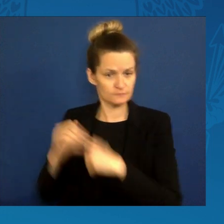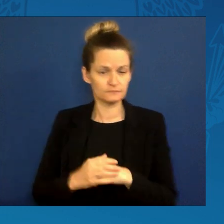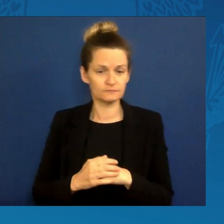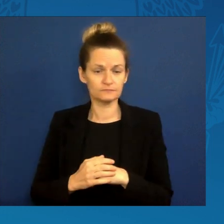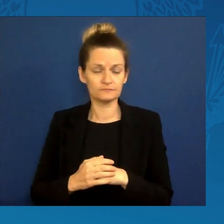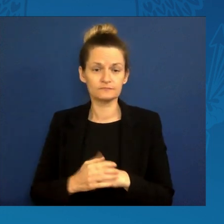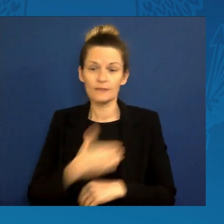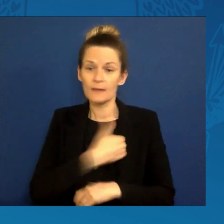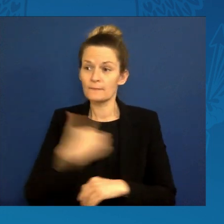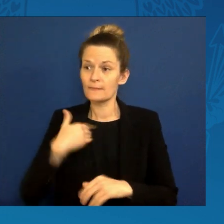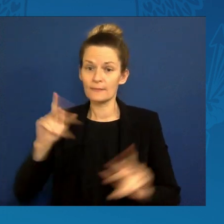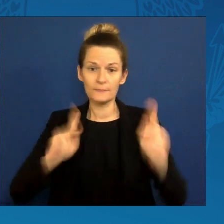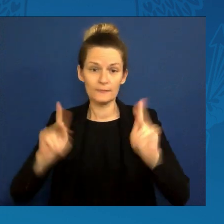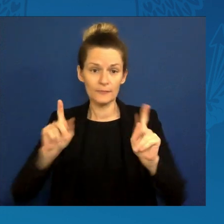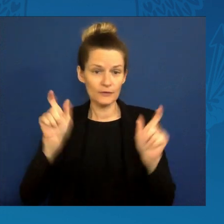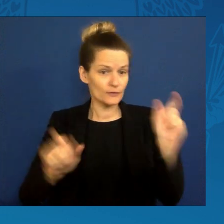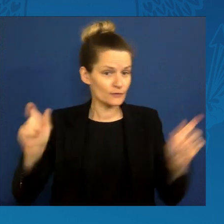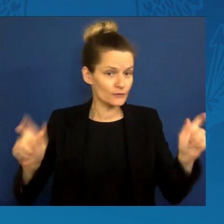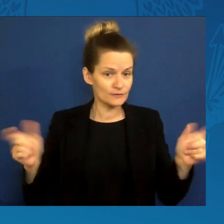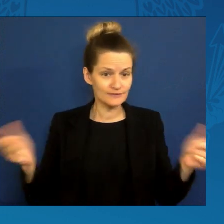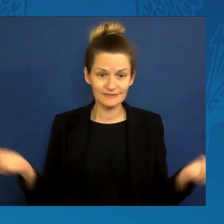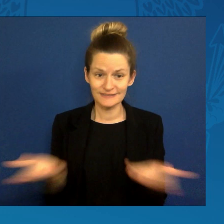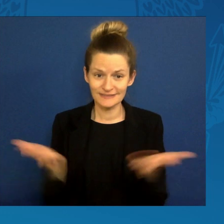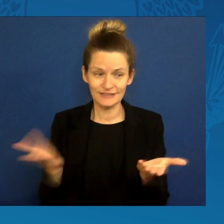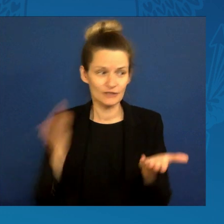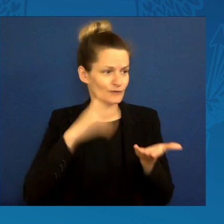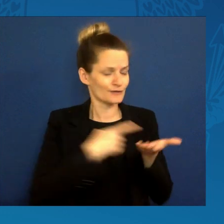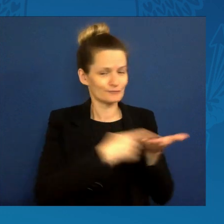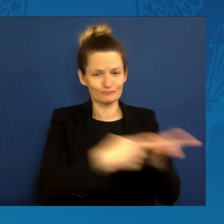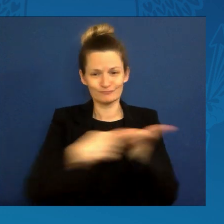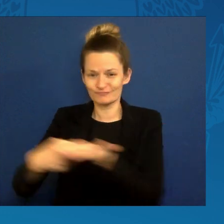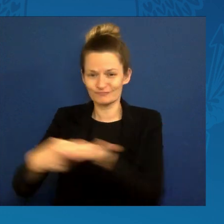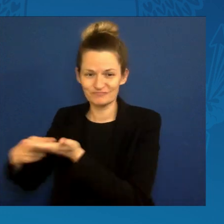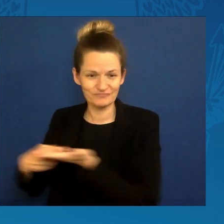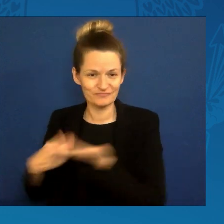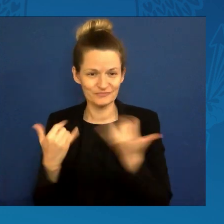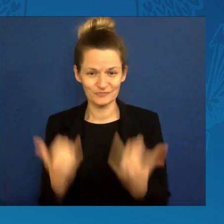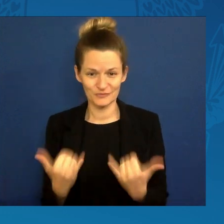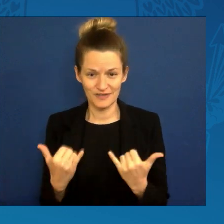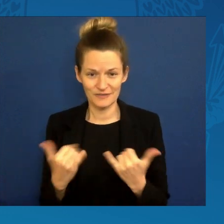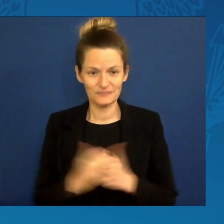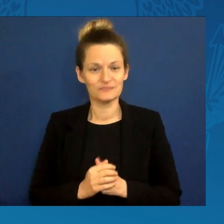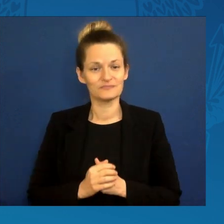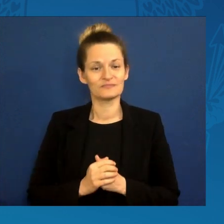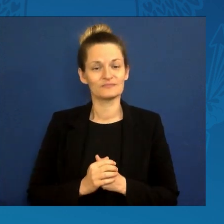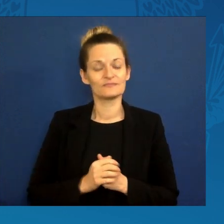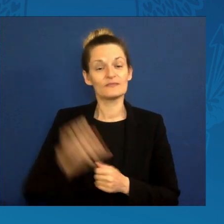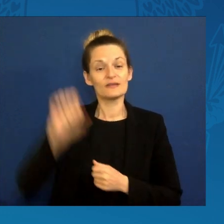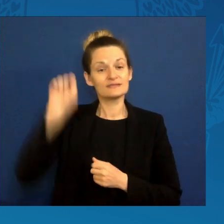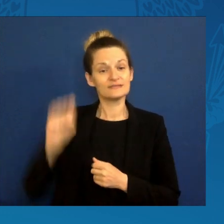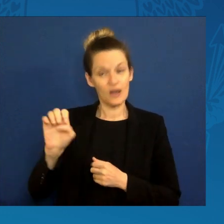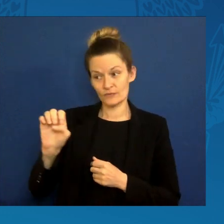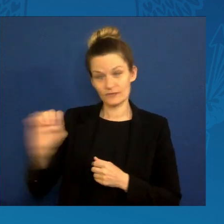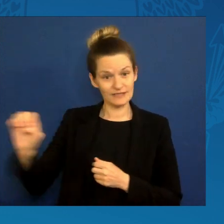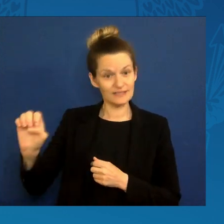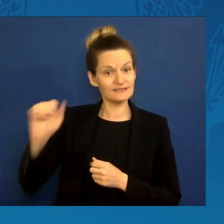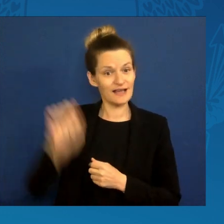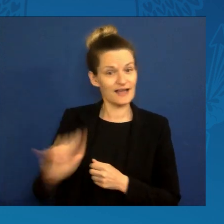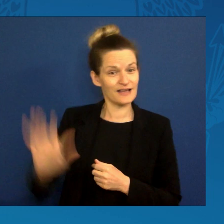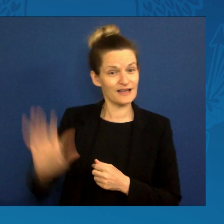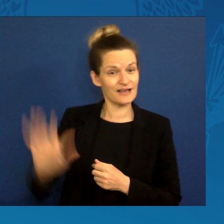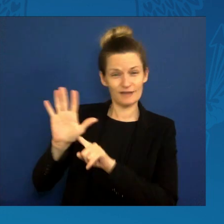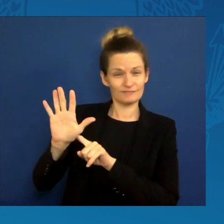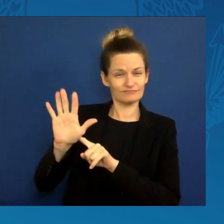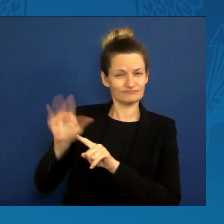in this conversation. Southeast Asia knows the impact of the climate crisis all too well. Rising